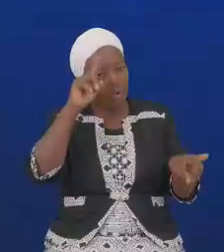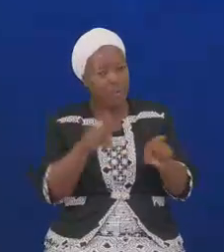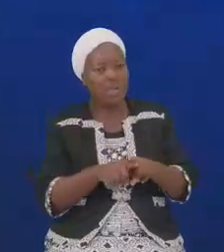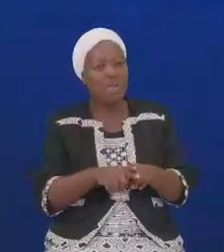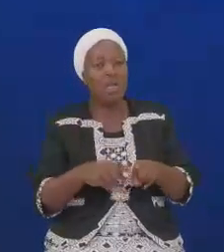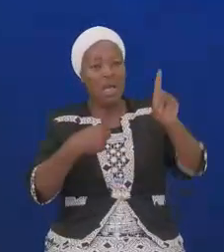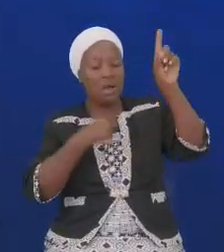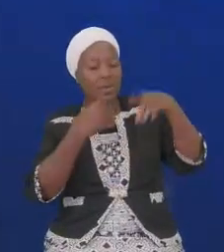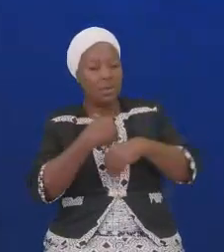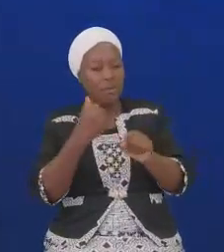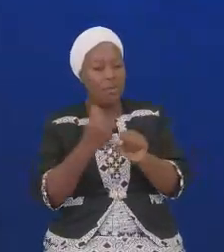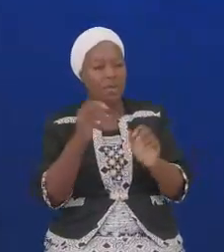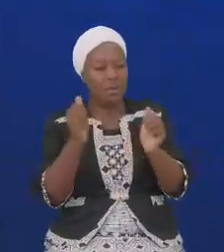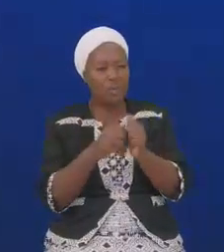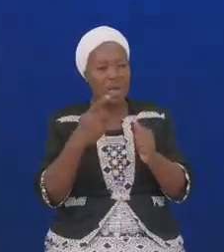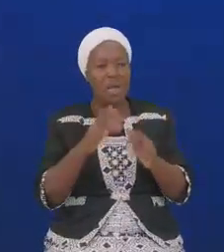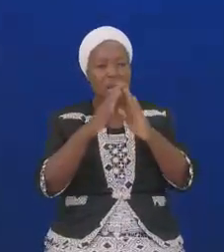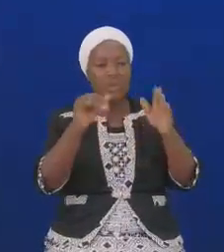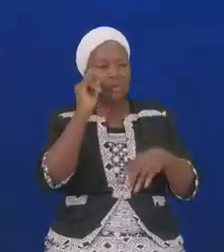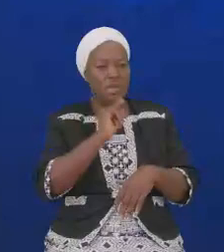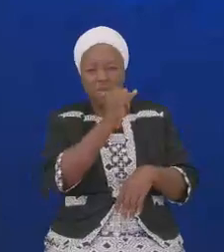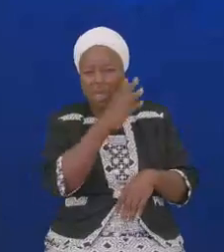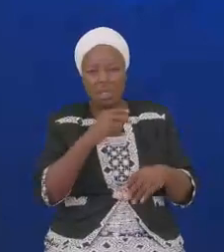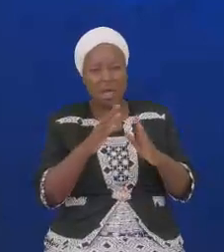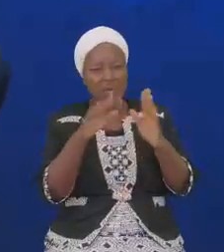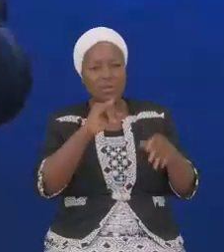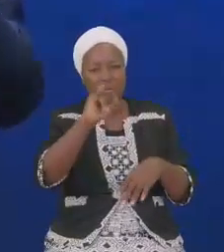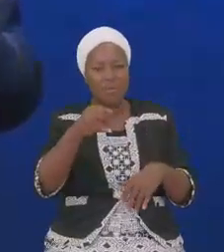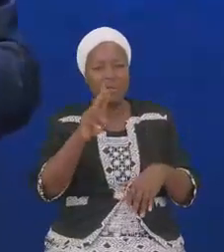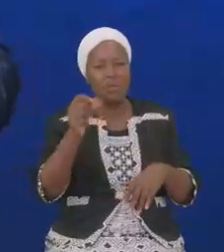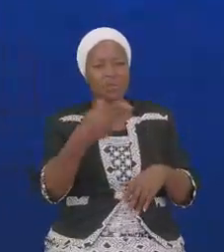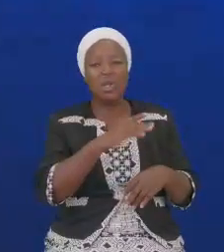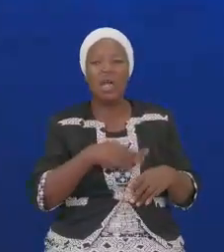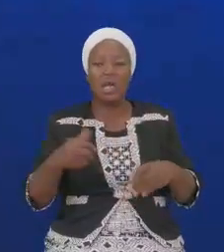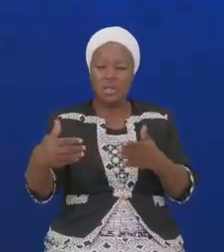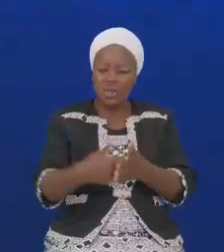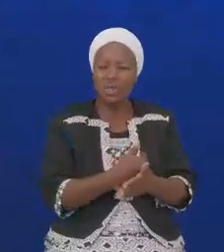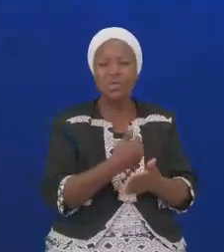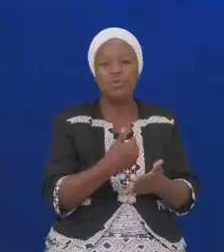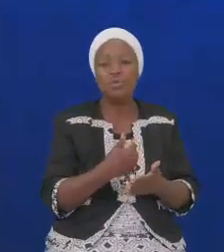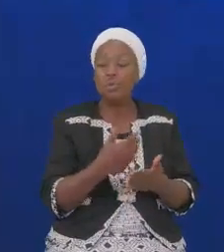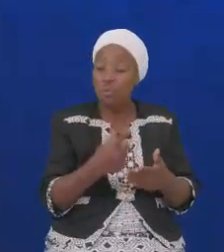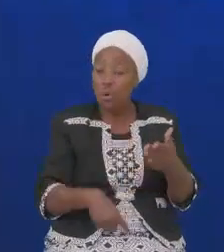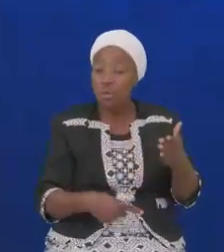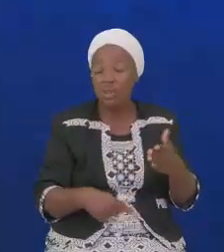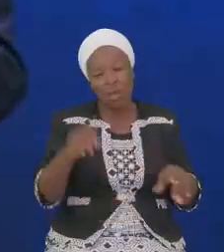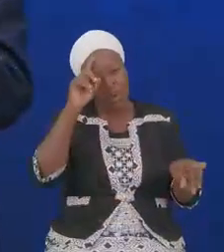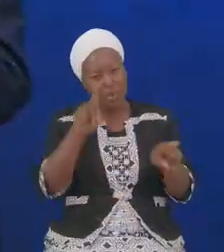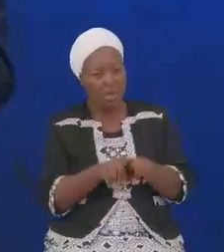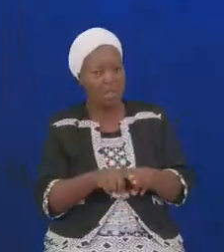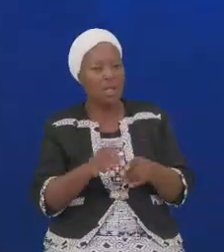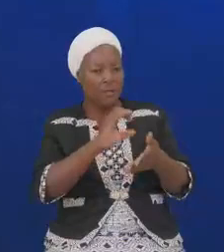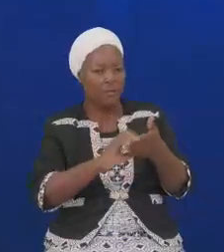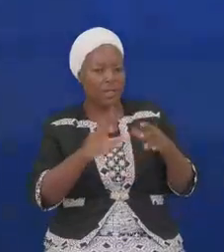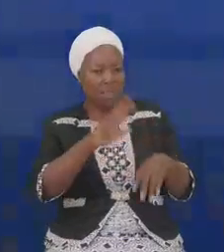make with the house of Israel and with the house of Judah a new covenant. Look at verse 33. In verse